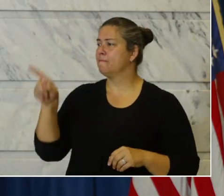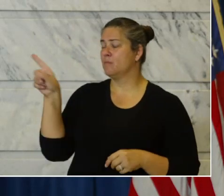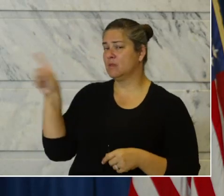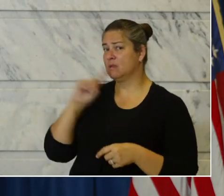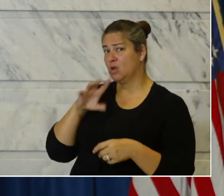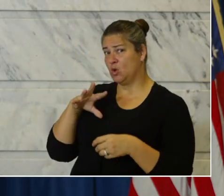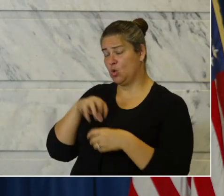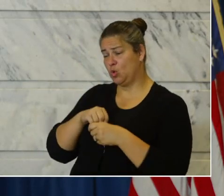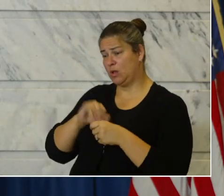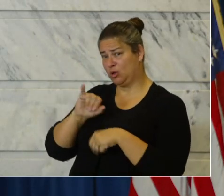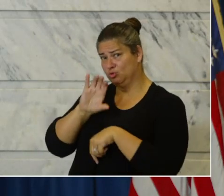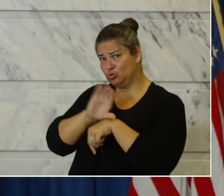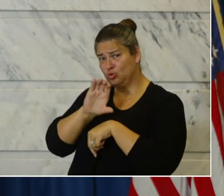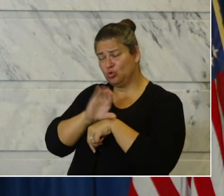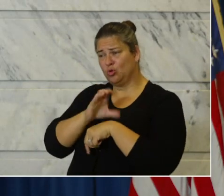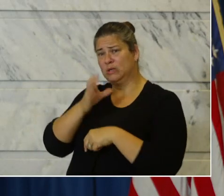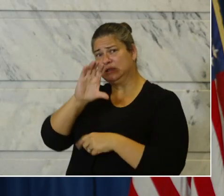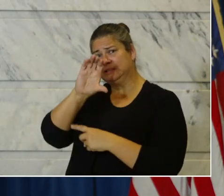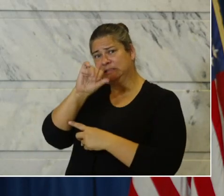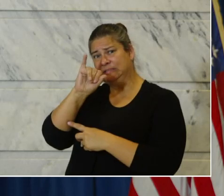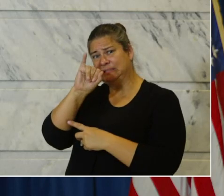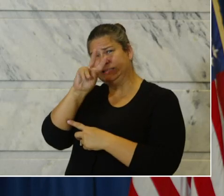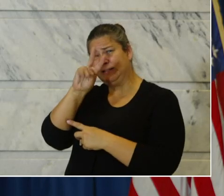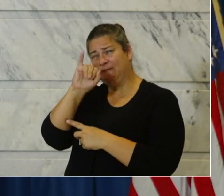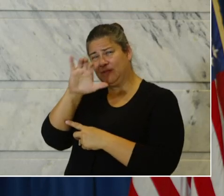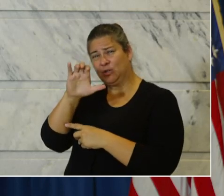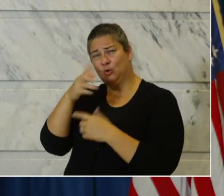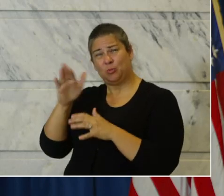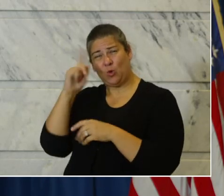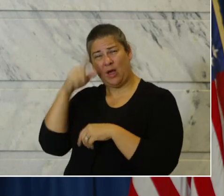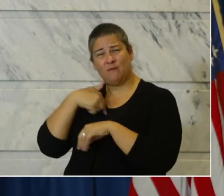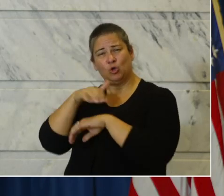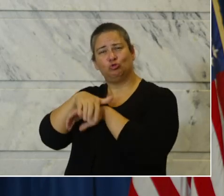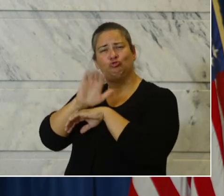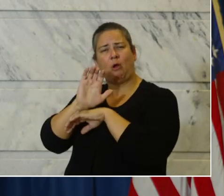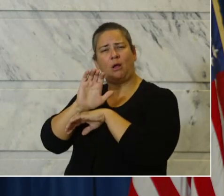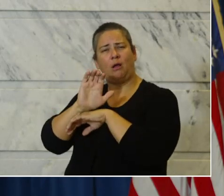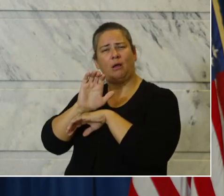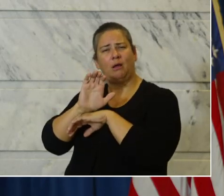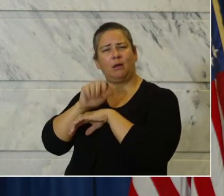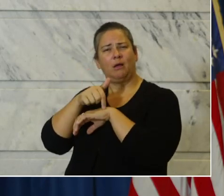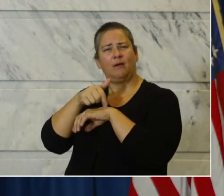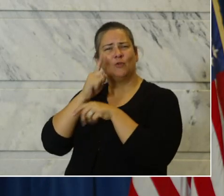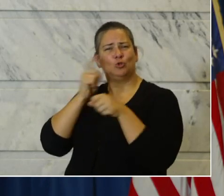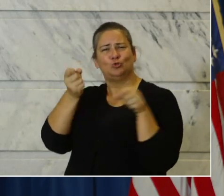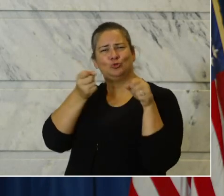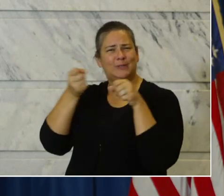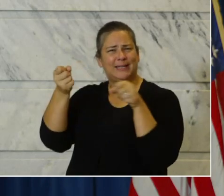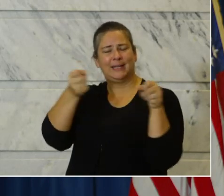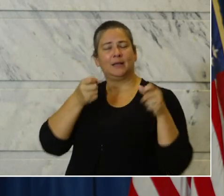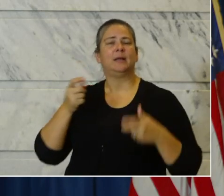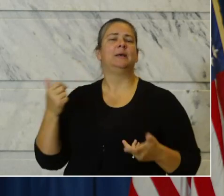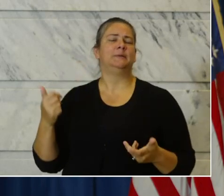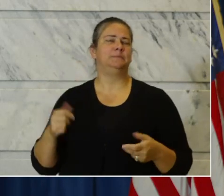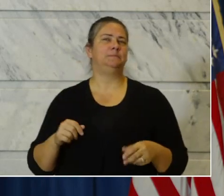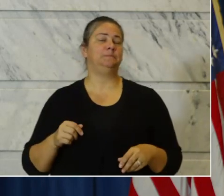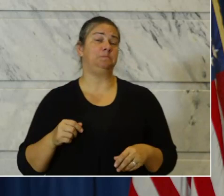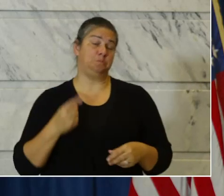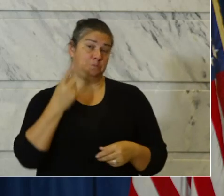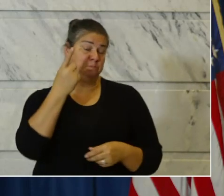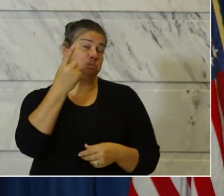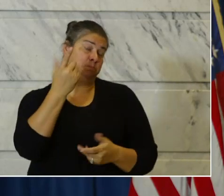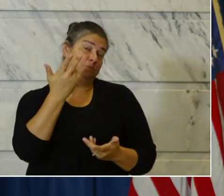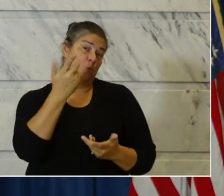The churches and civic groups do those trunk or treating in parking lots. That would be So one